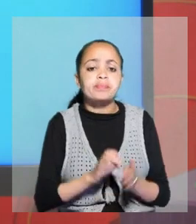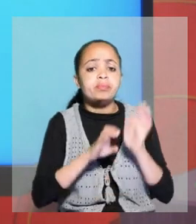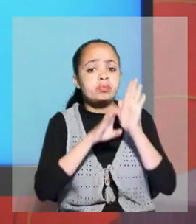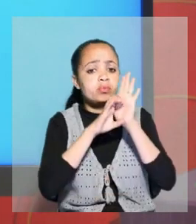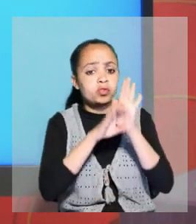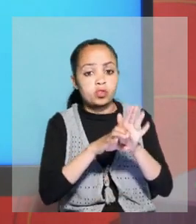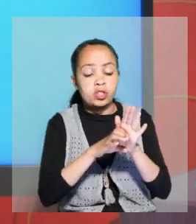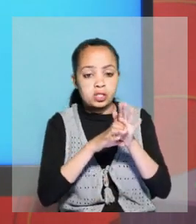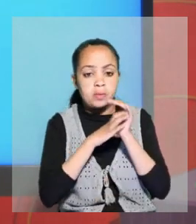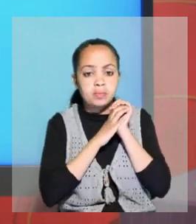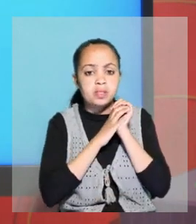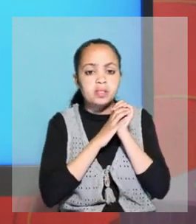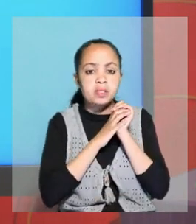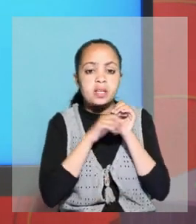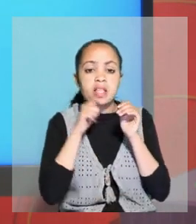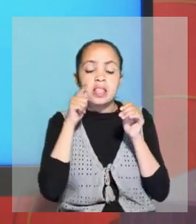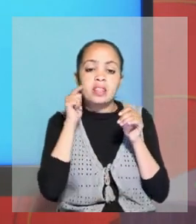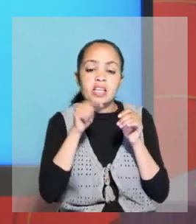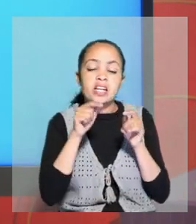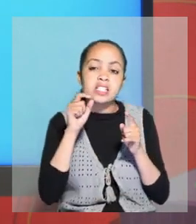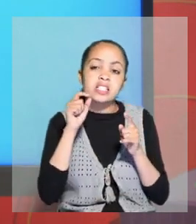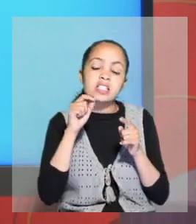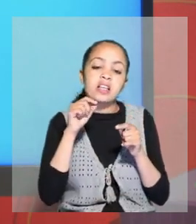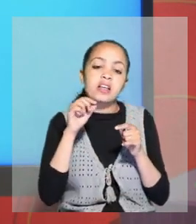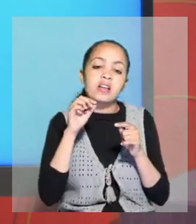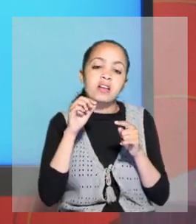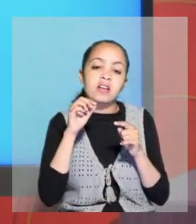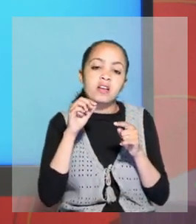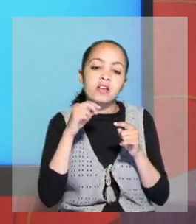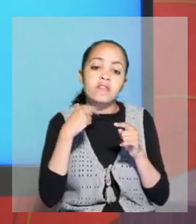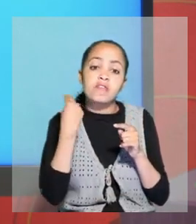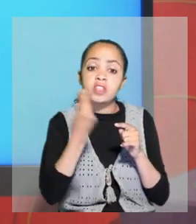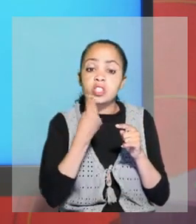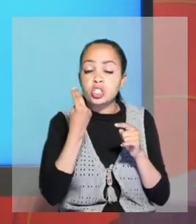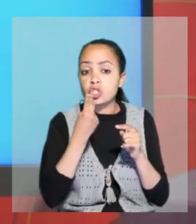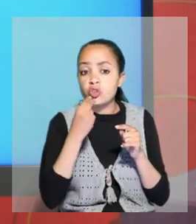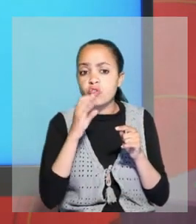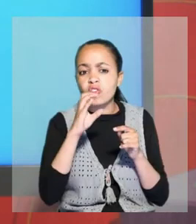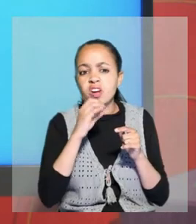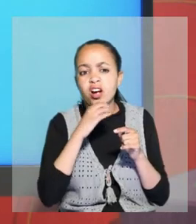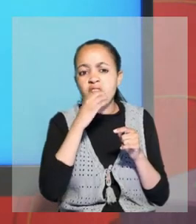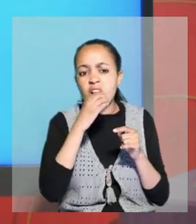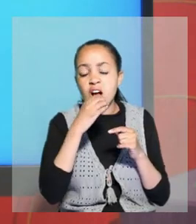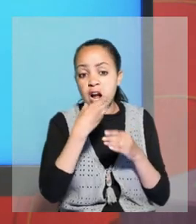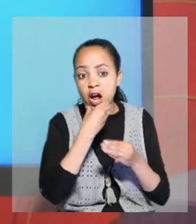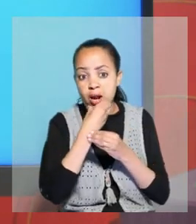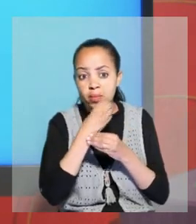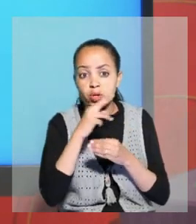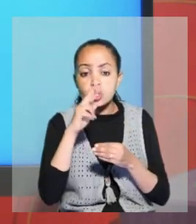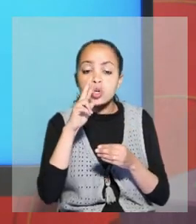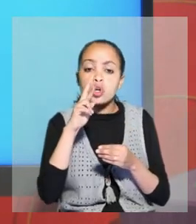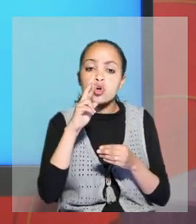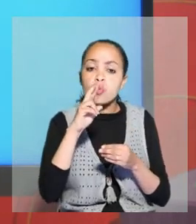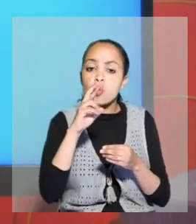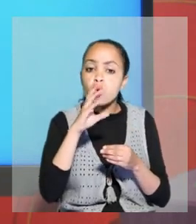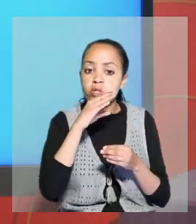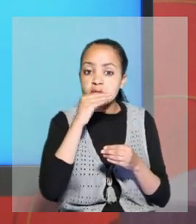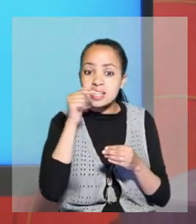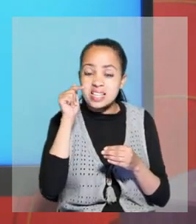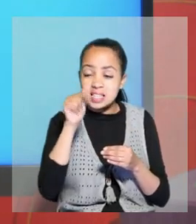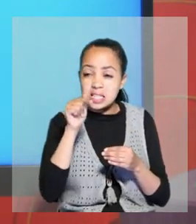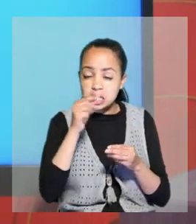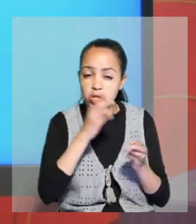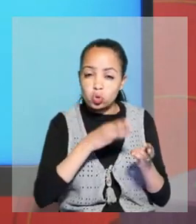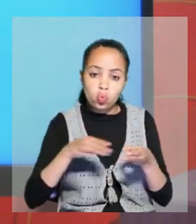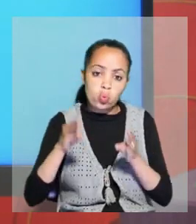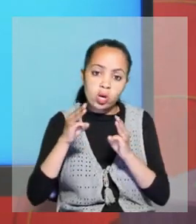example, occasionally, there is fixation of carbon dioxide here. Ribulose biphosphate is binding with carbon dioxide. In now this